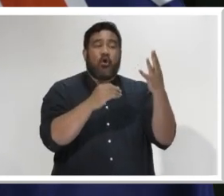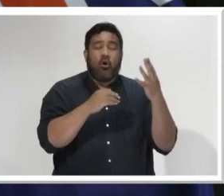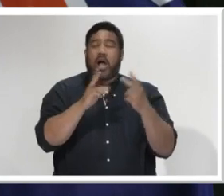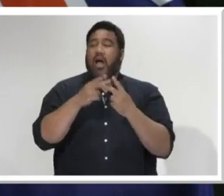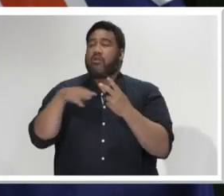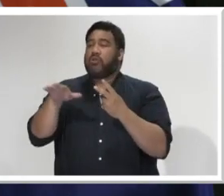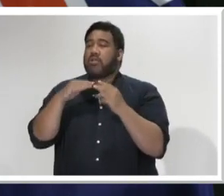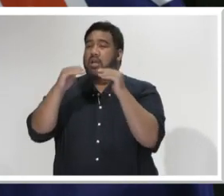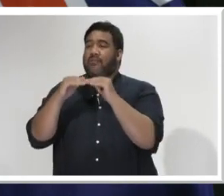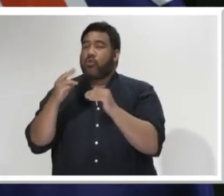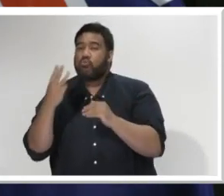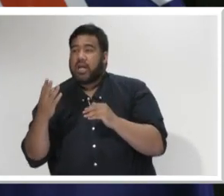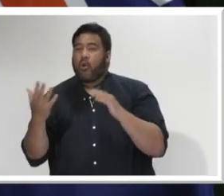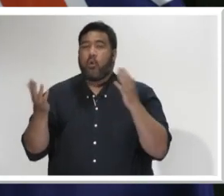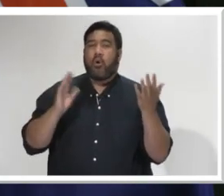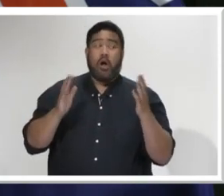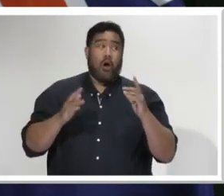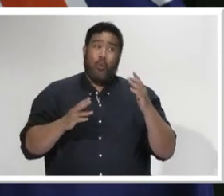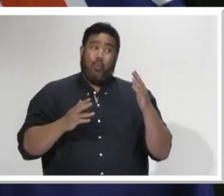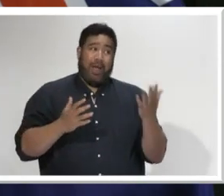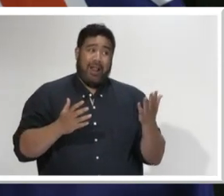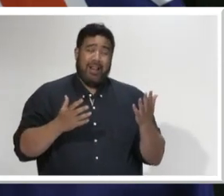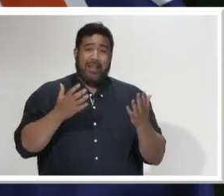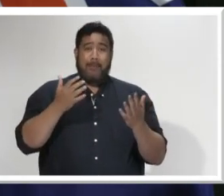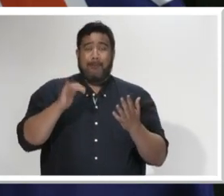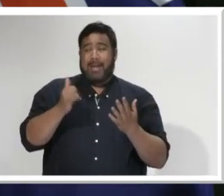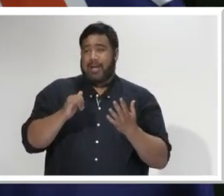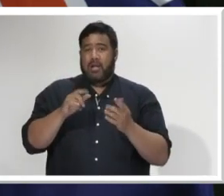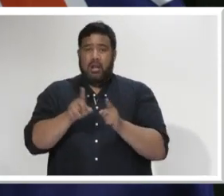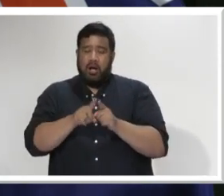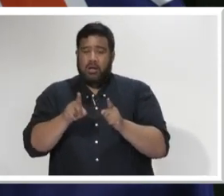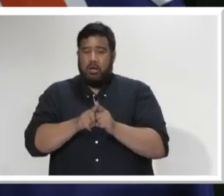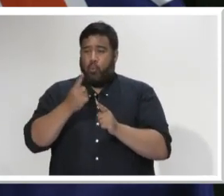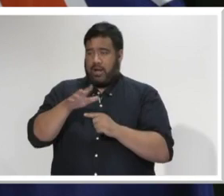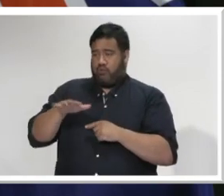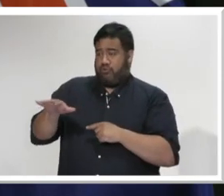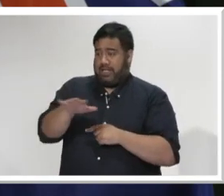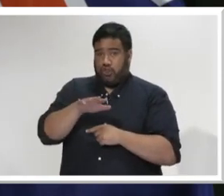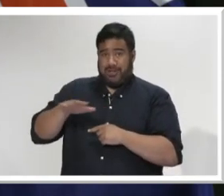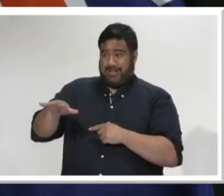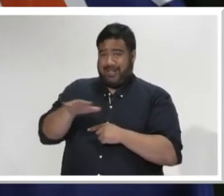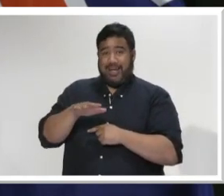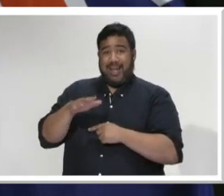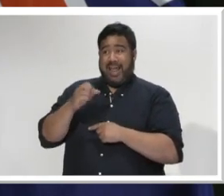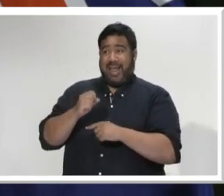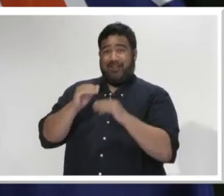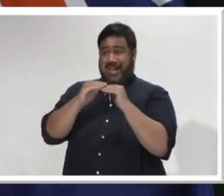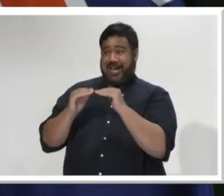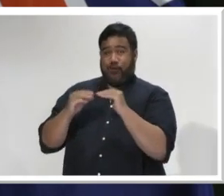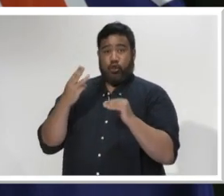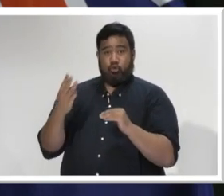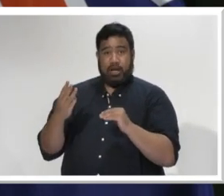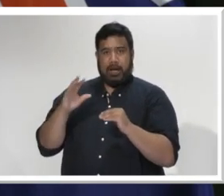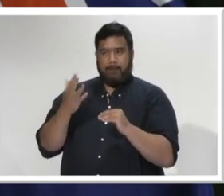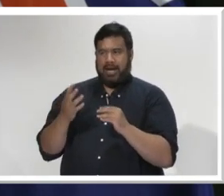some regions may be in the same boat but may have multiple roads in, and so how do you then treat those parts of the country? And equally,